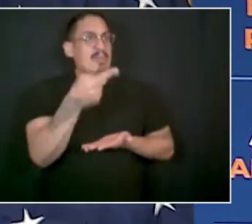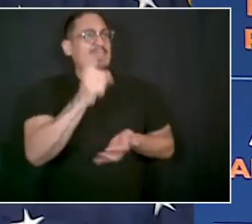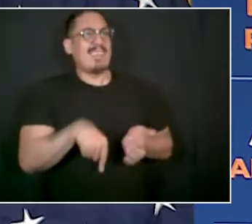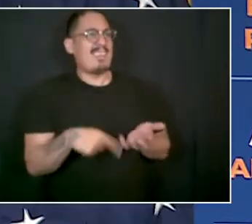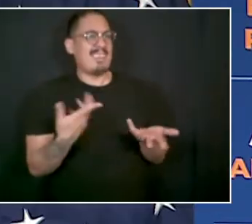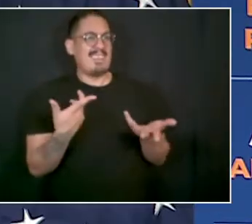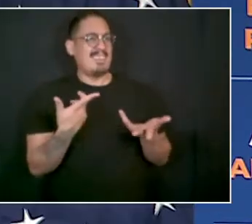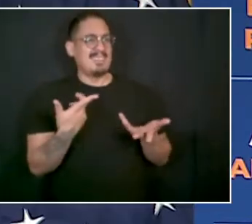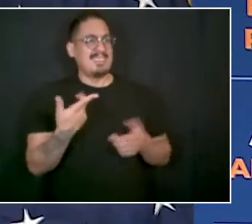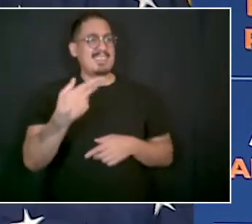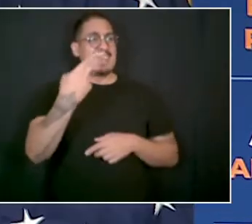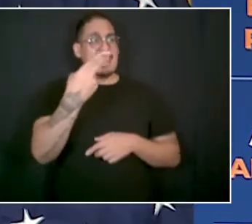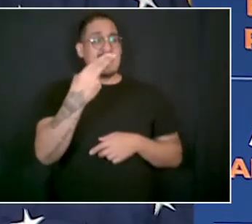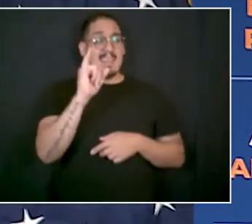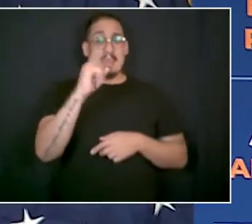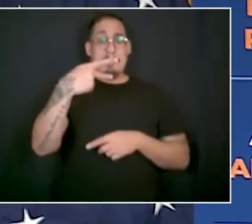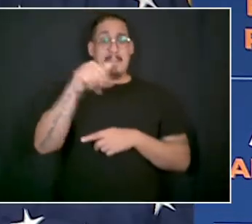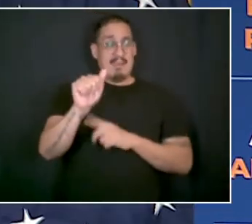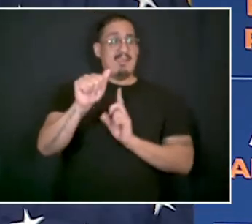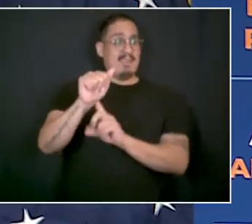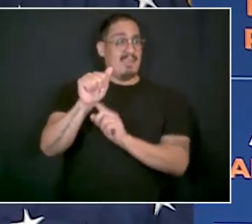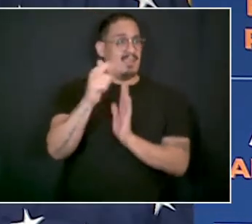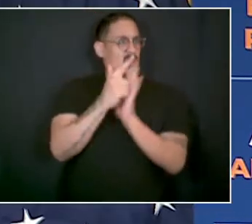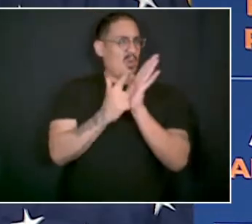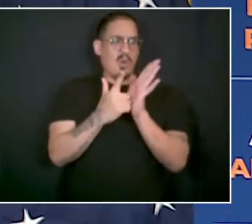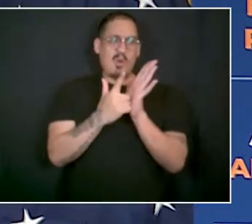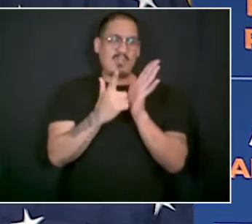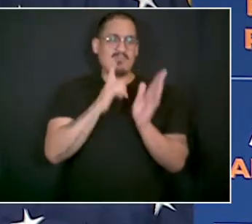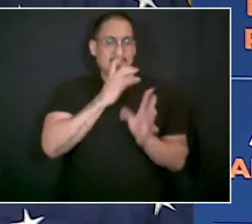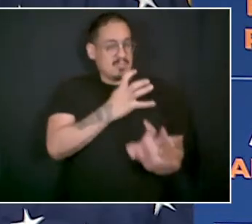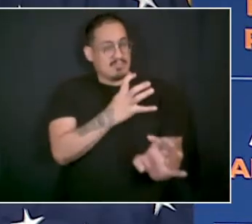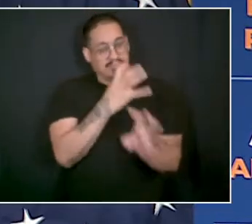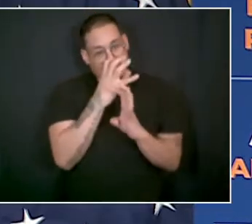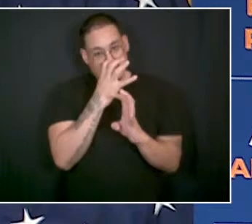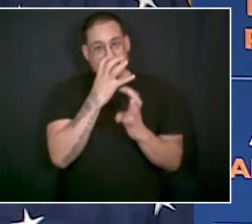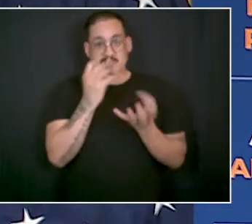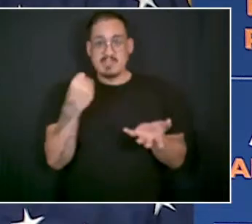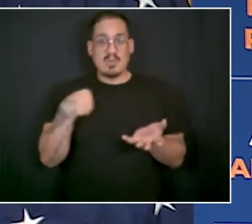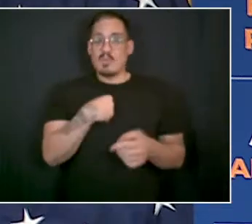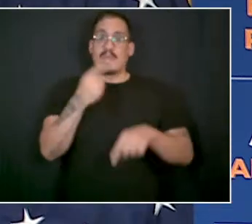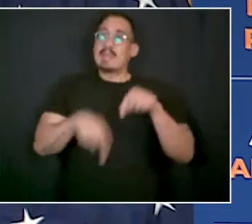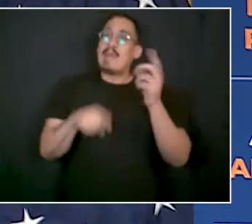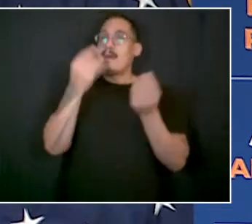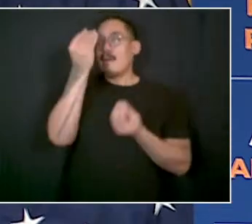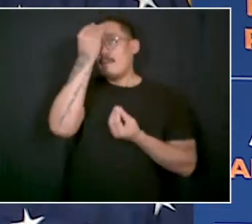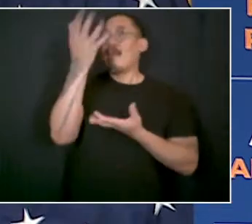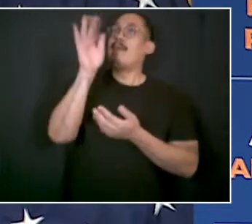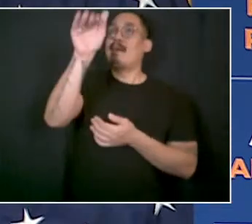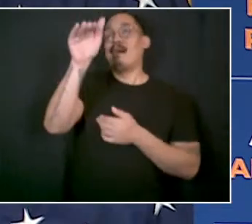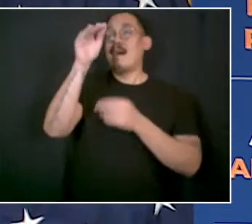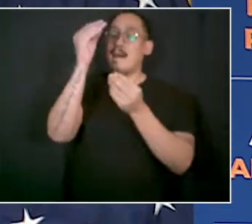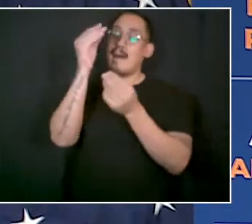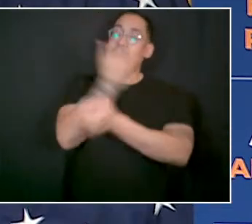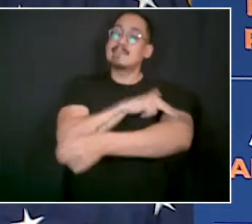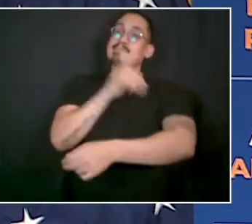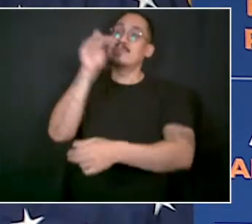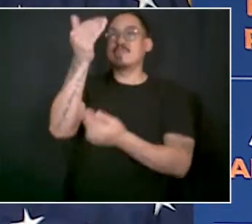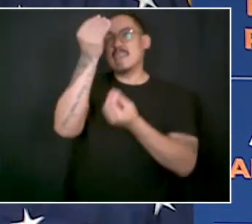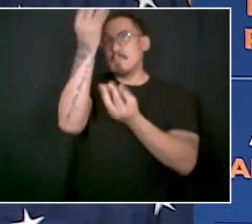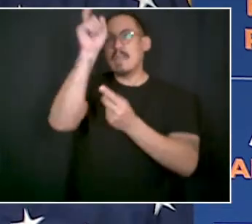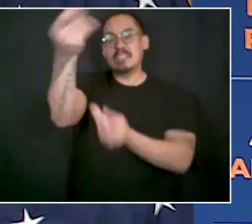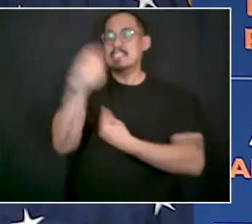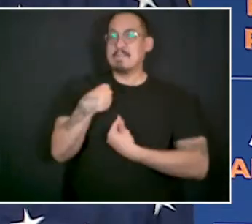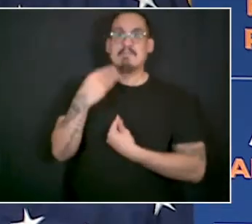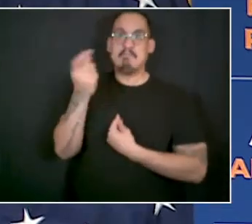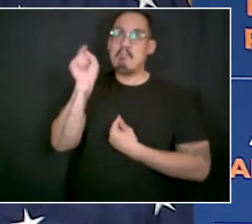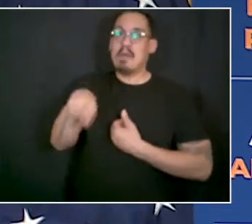it is on really medical illness. And so we cannot tell the hospitals, you're going to provide that information and turn it over. We're trying to give